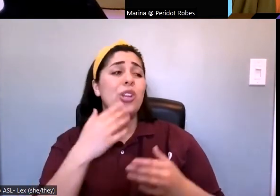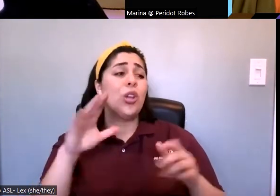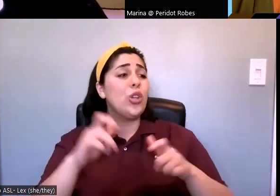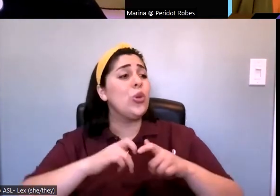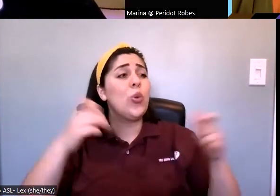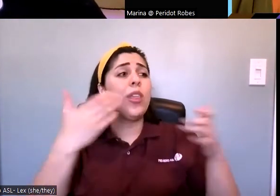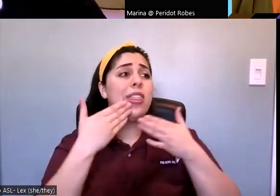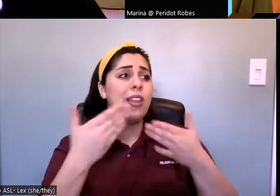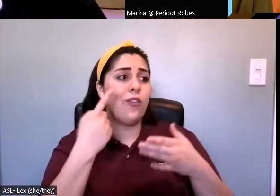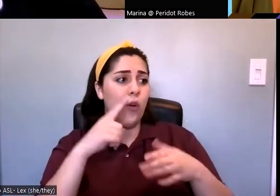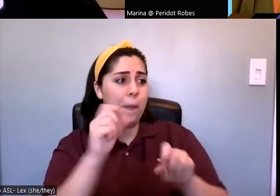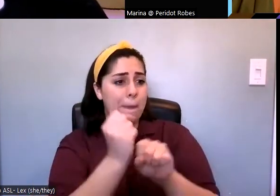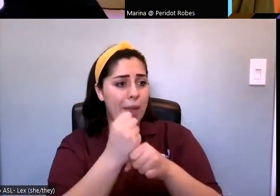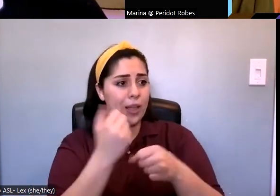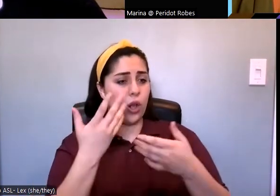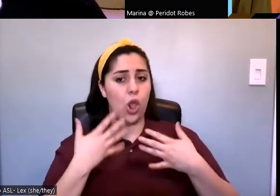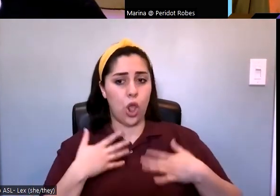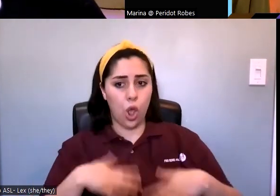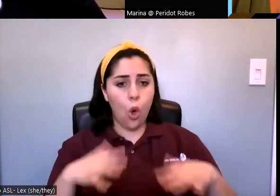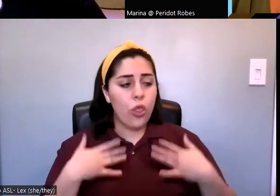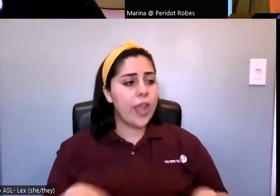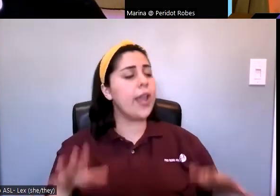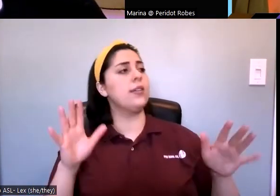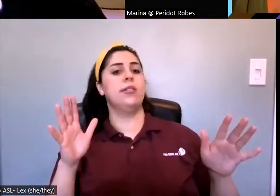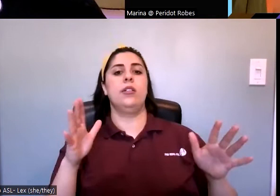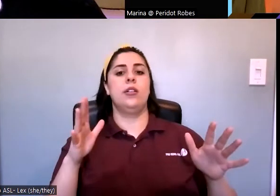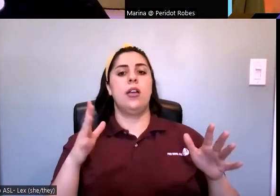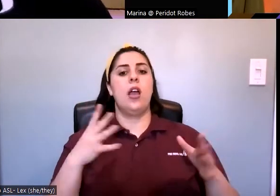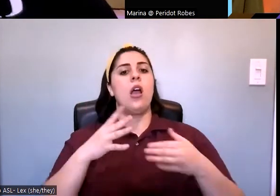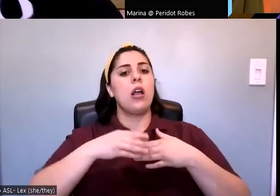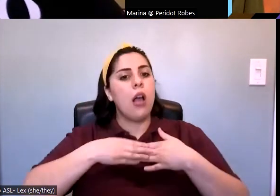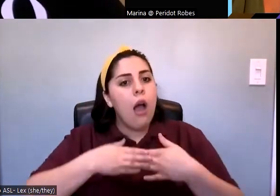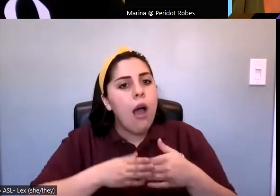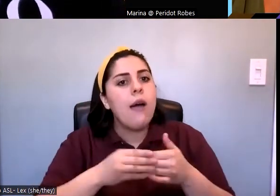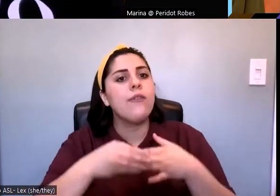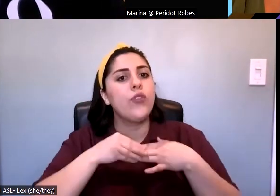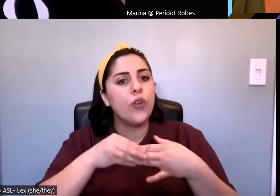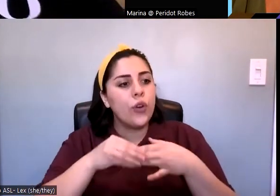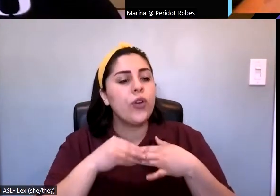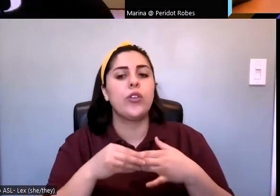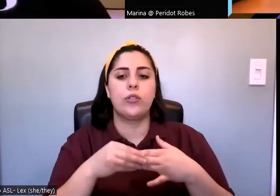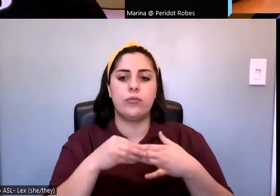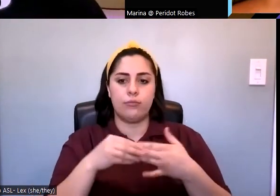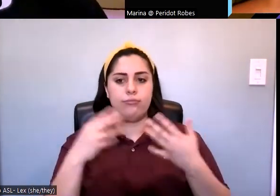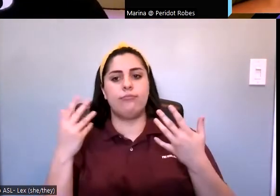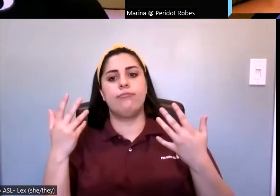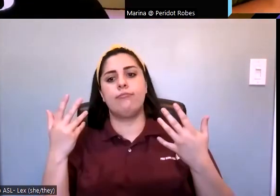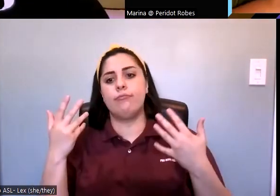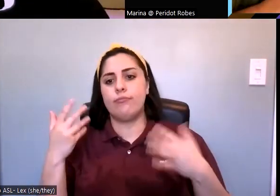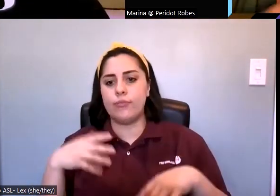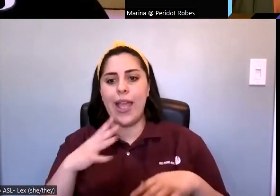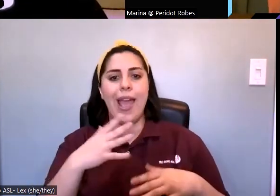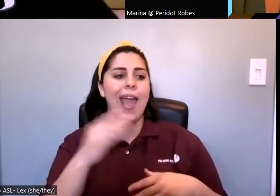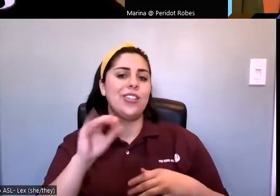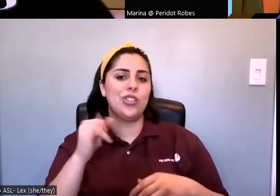and joy to the fat community. I was expecting the size out of your robes, but mine fits perfectly. Oh, Pauline,